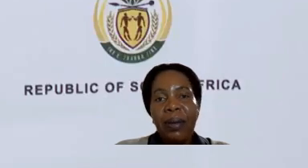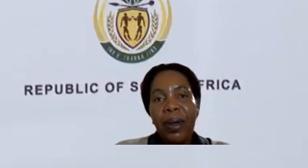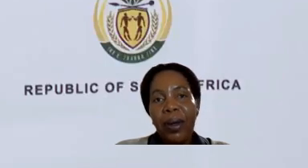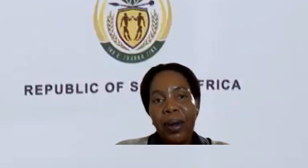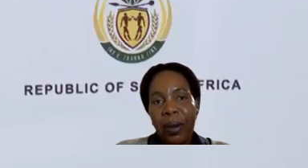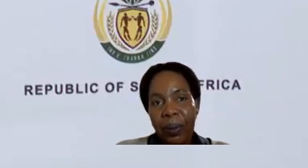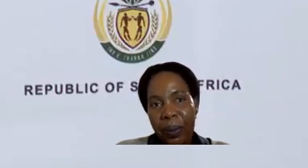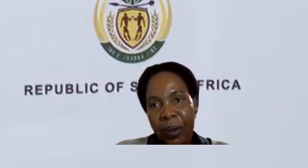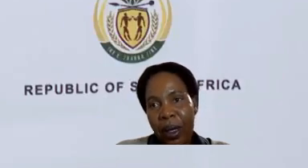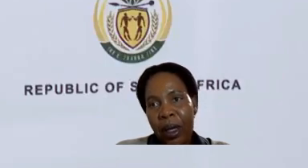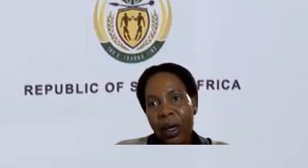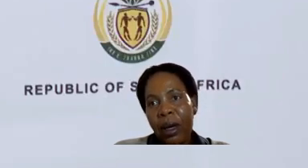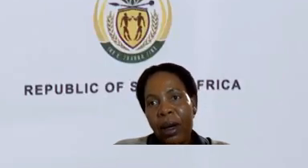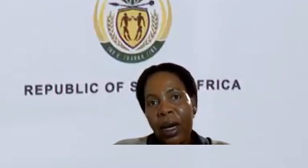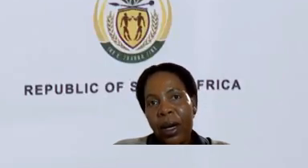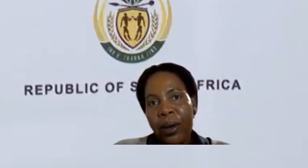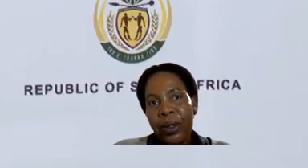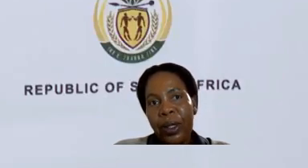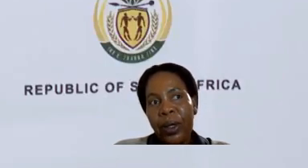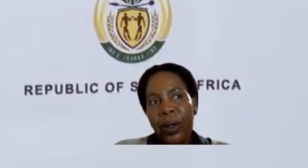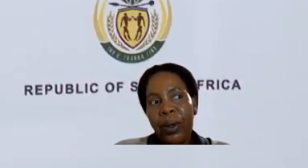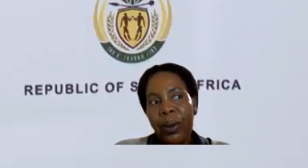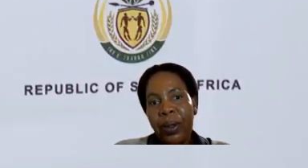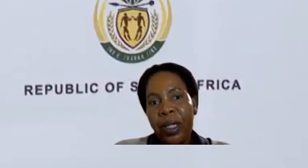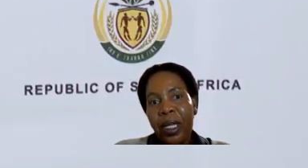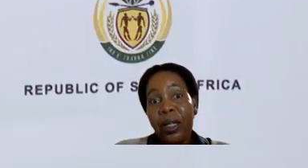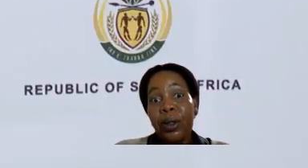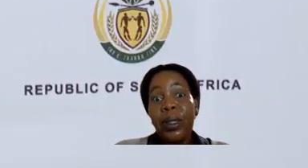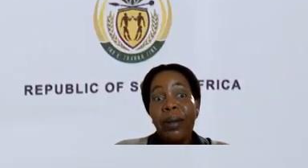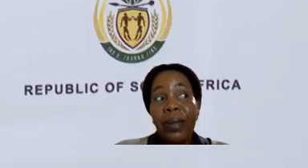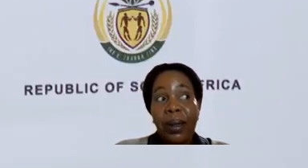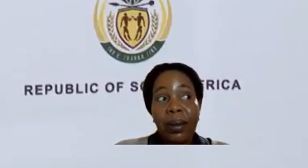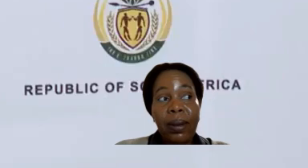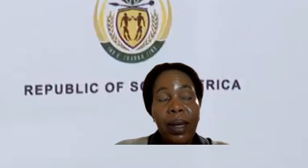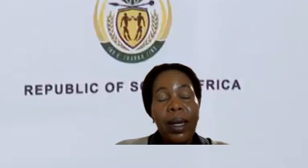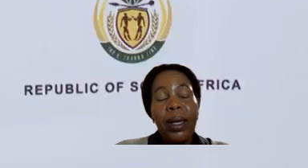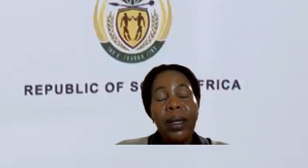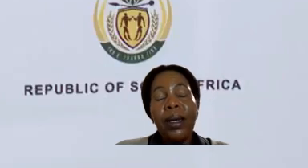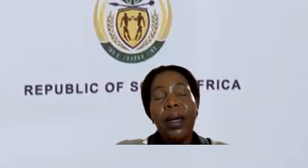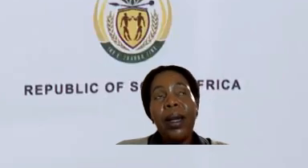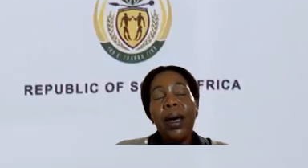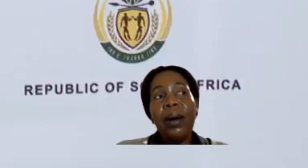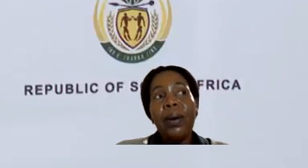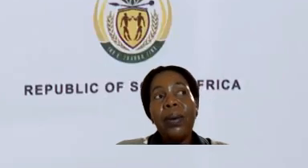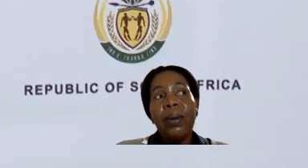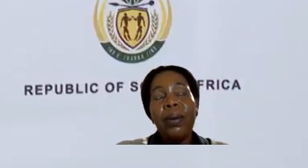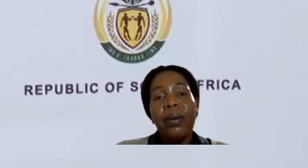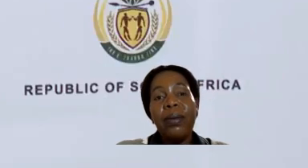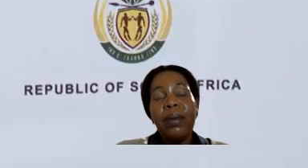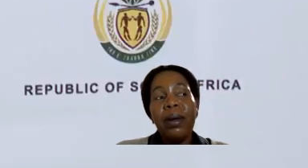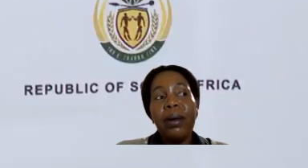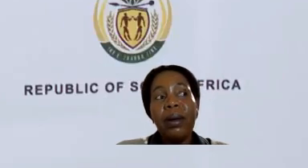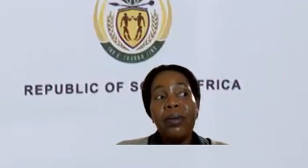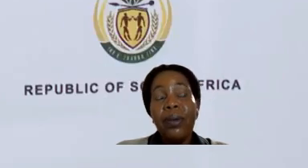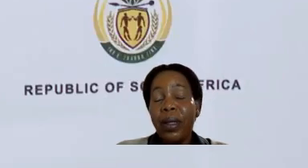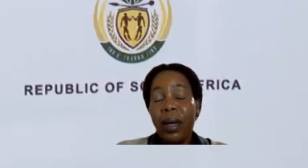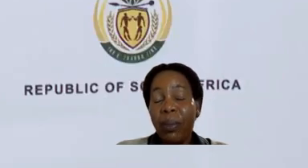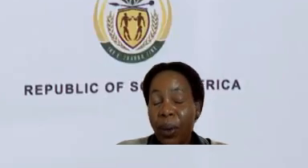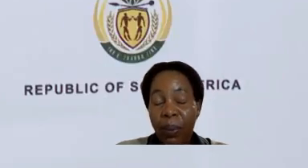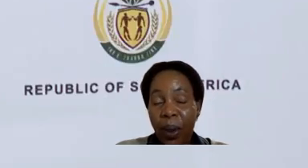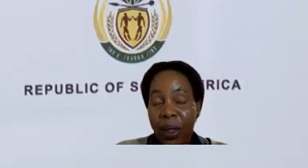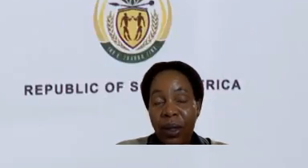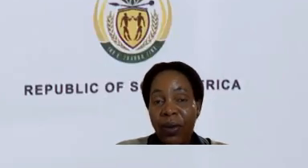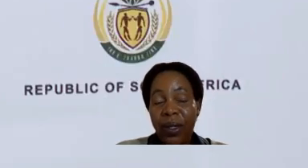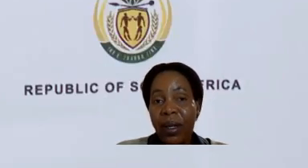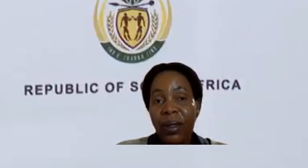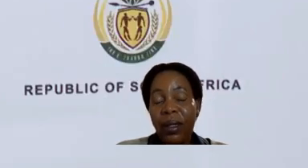to blame her. So she can do something and then allow and